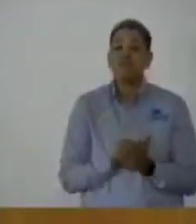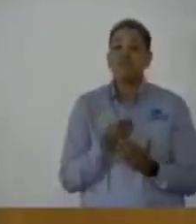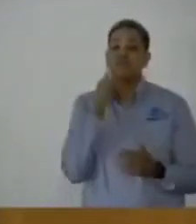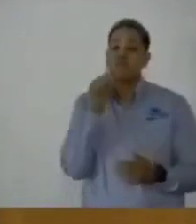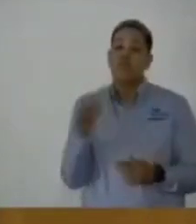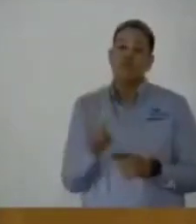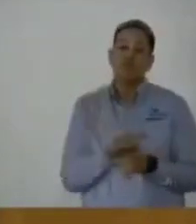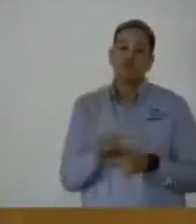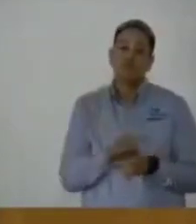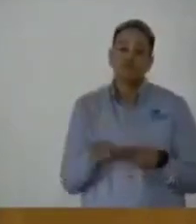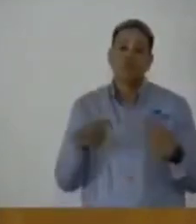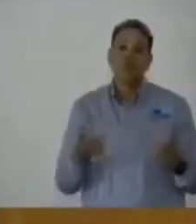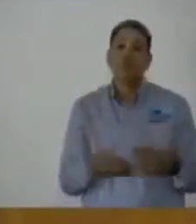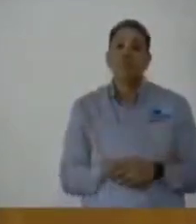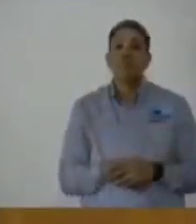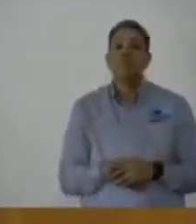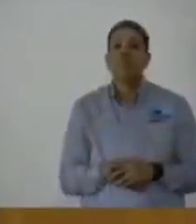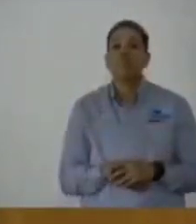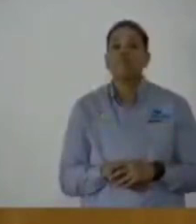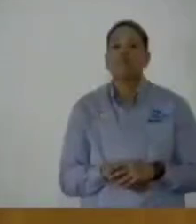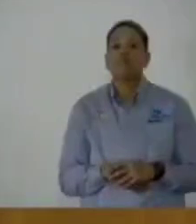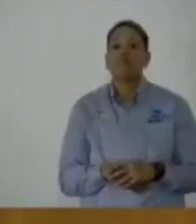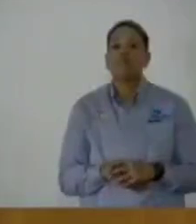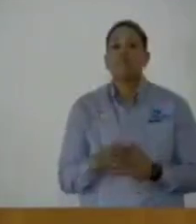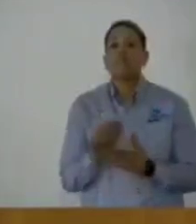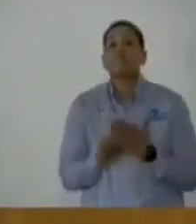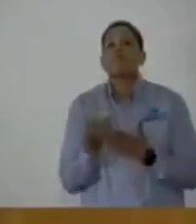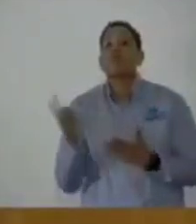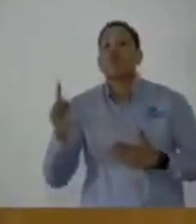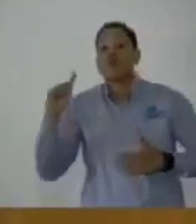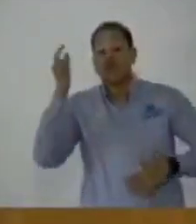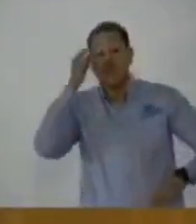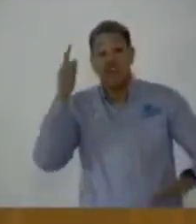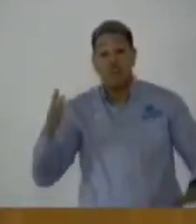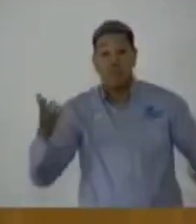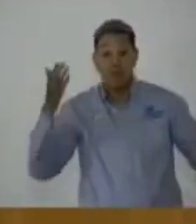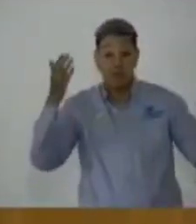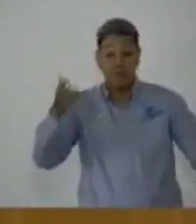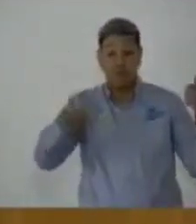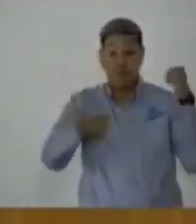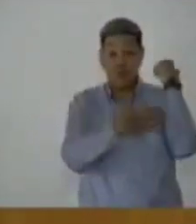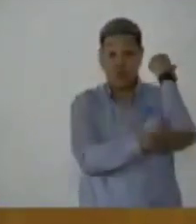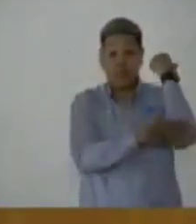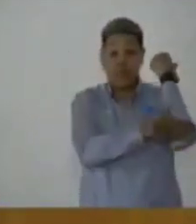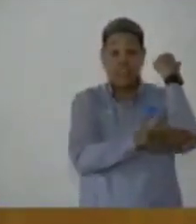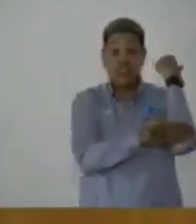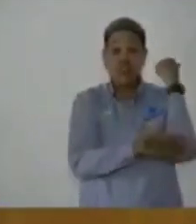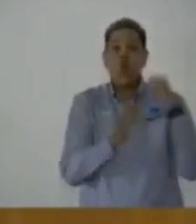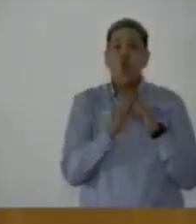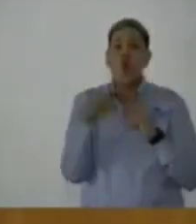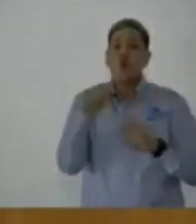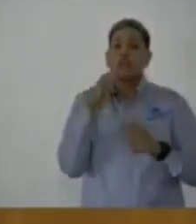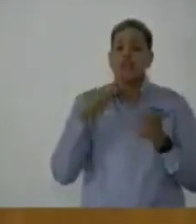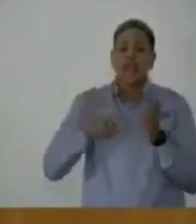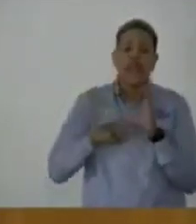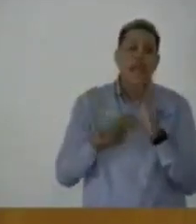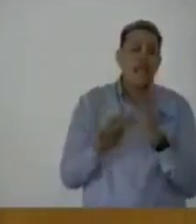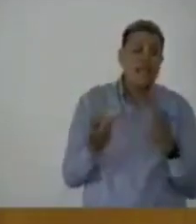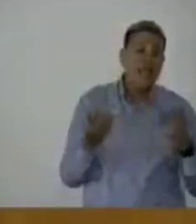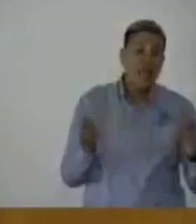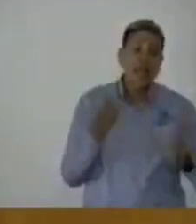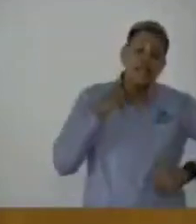indiscipline. Indeed, the budget debate is where the government presents to the nation how they intend on